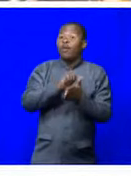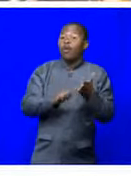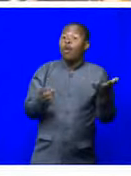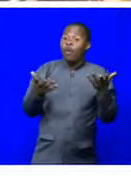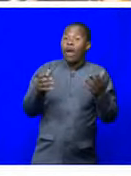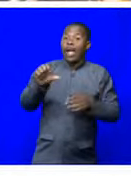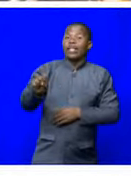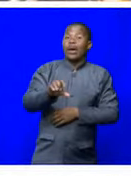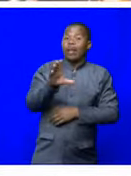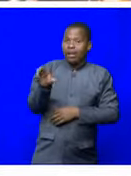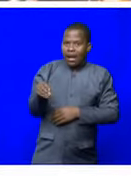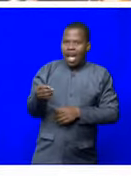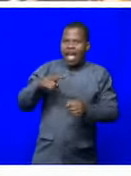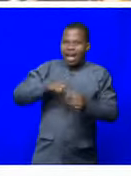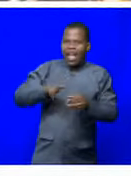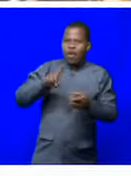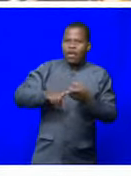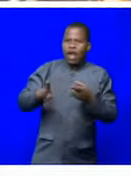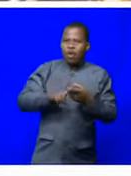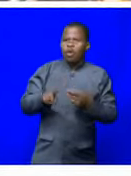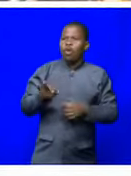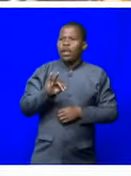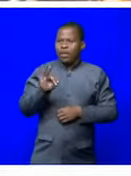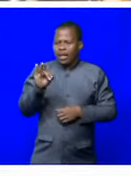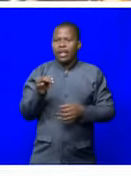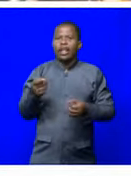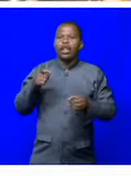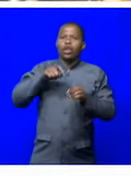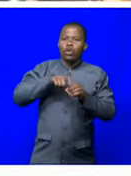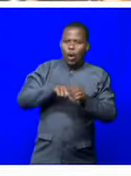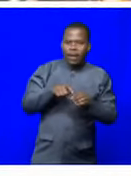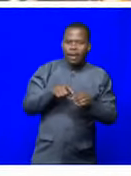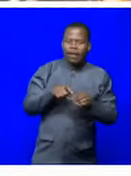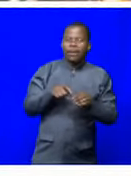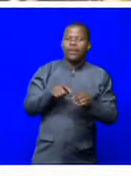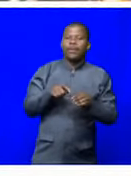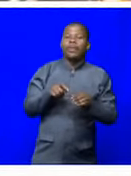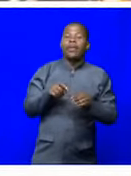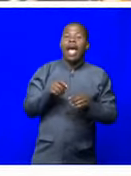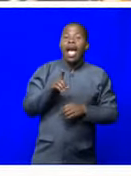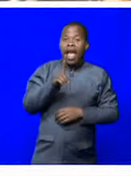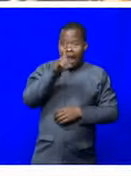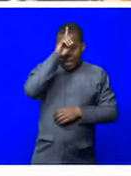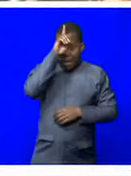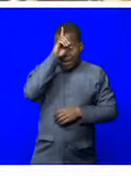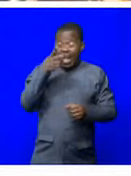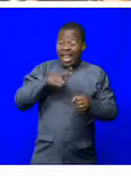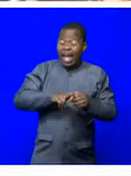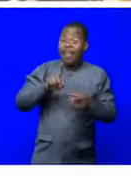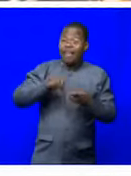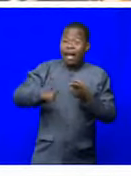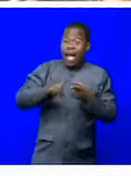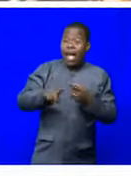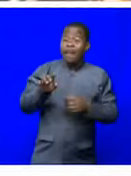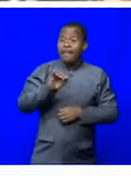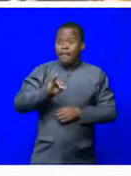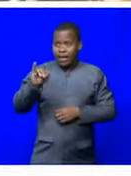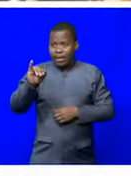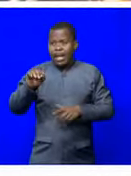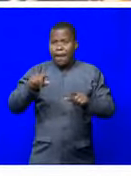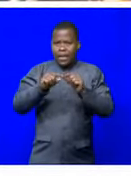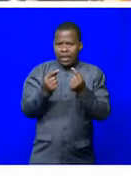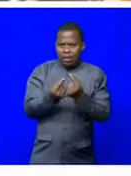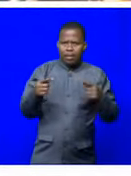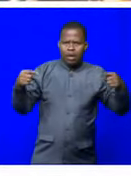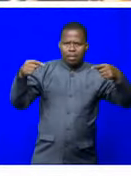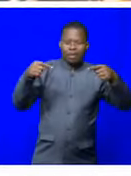Afrika. Umlente wesibili ke udlalelwe enkundleni yeMoses Mabhida eThekwini, kanti ke emlenteni wekuqala lamacembu